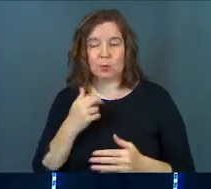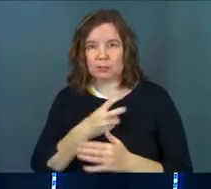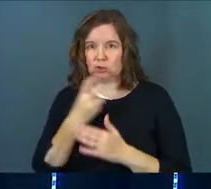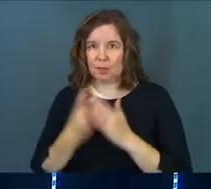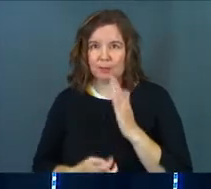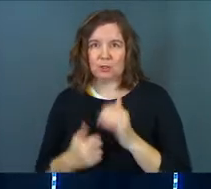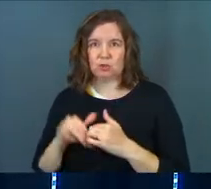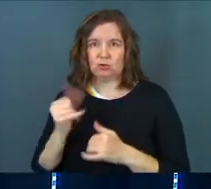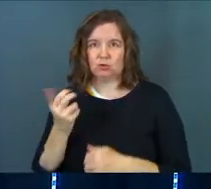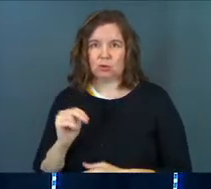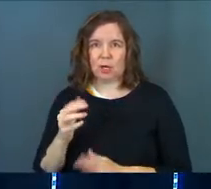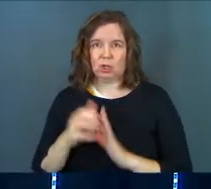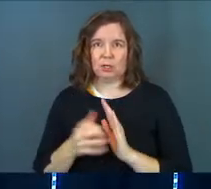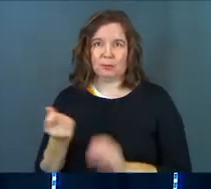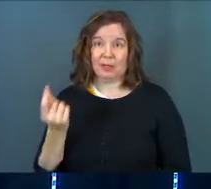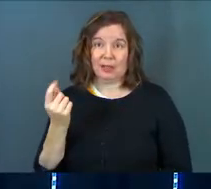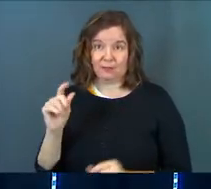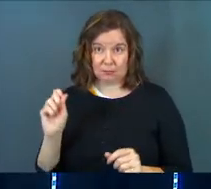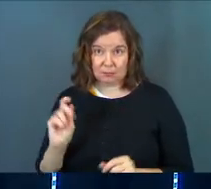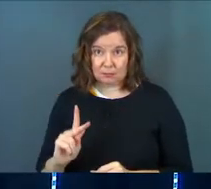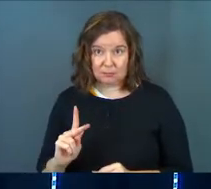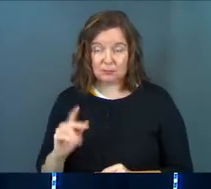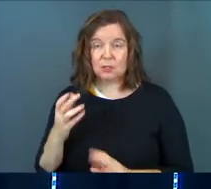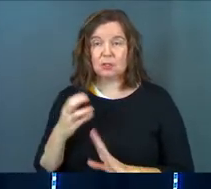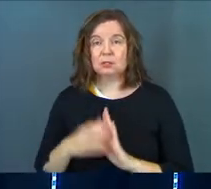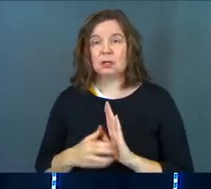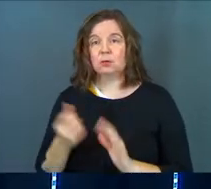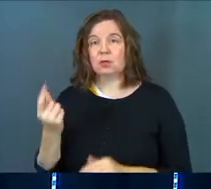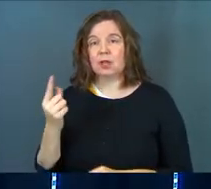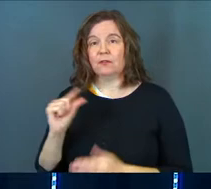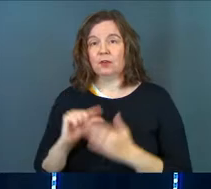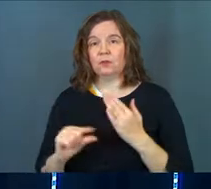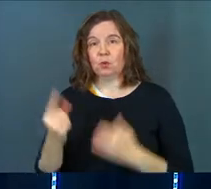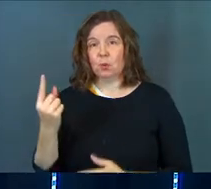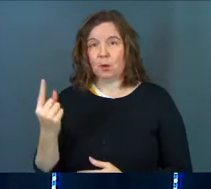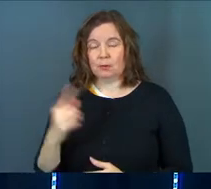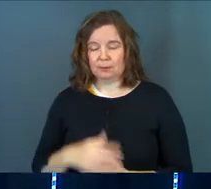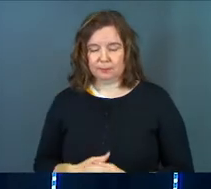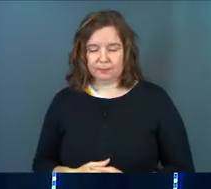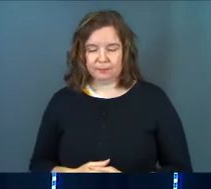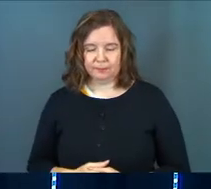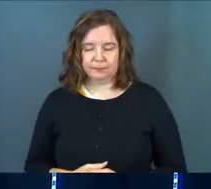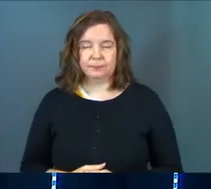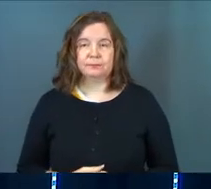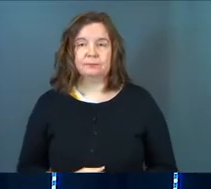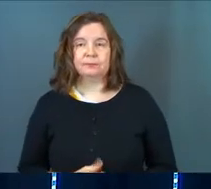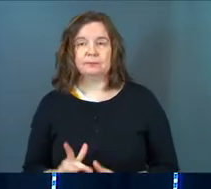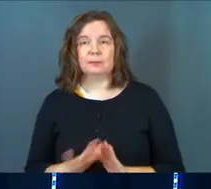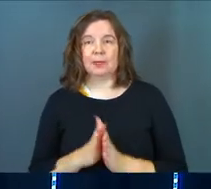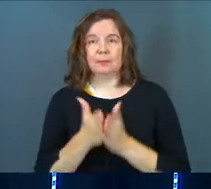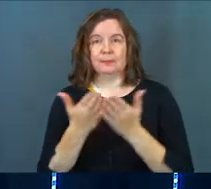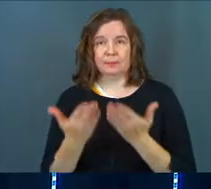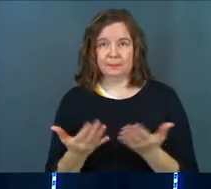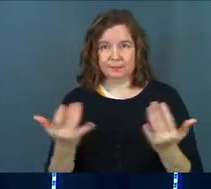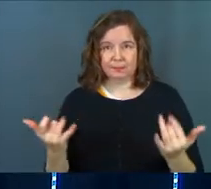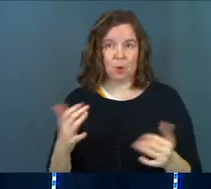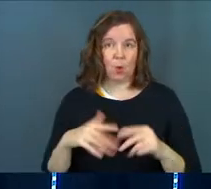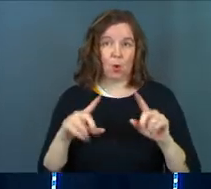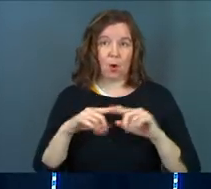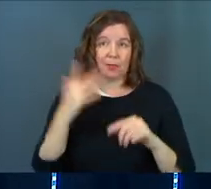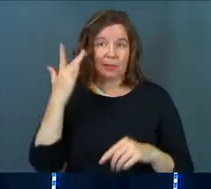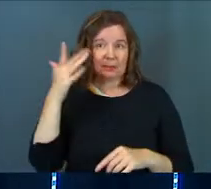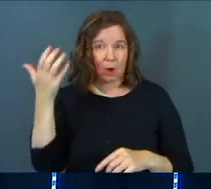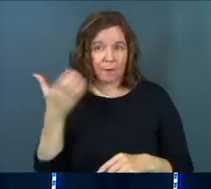let's jump right into John chapter 11, can we? John chapter 11, verse 1, if you're a Bible person, go ahead and pull that out right now or